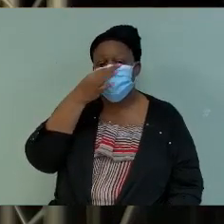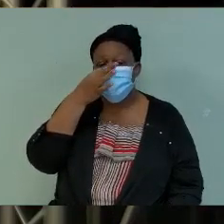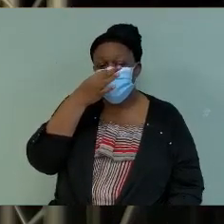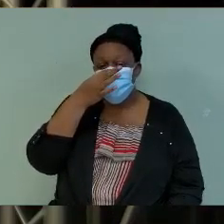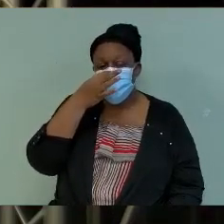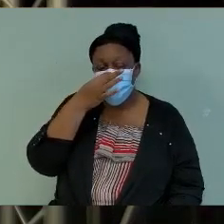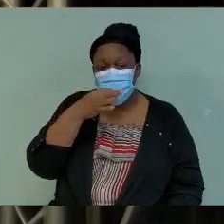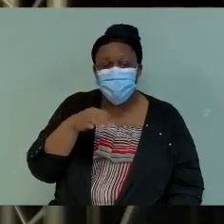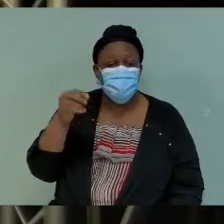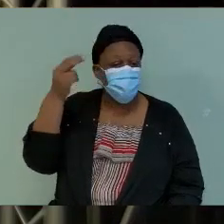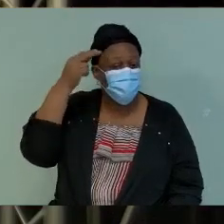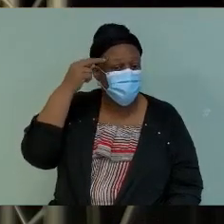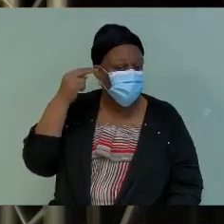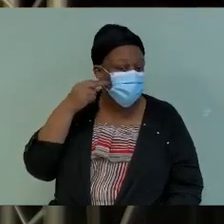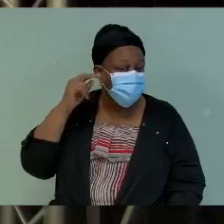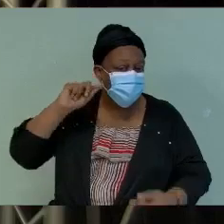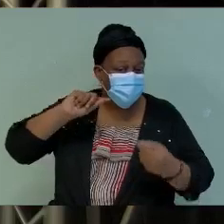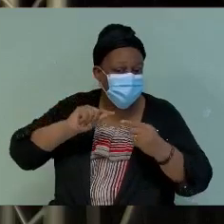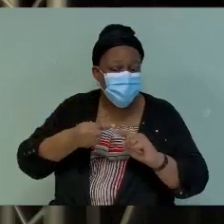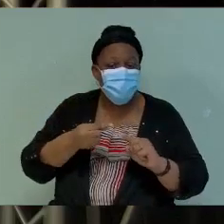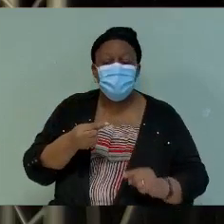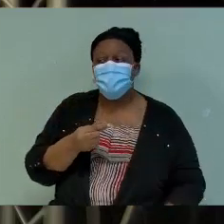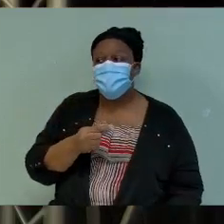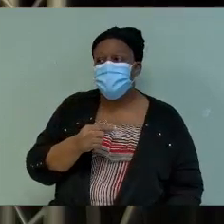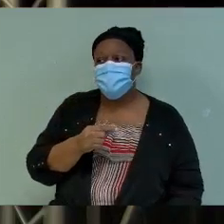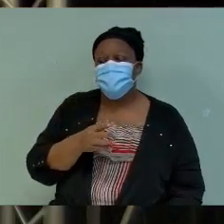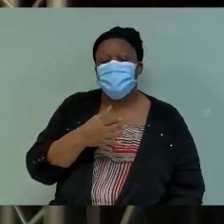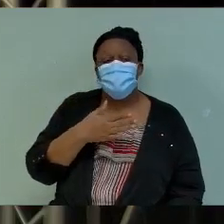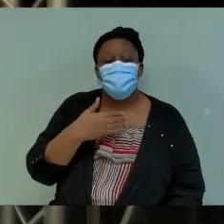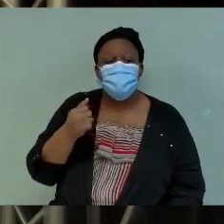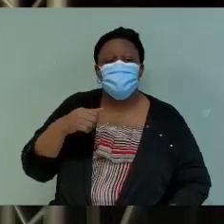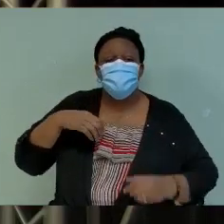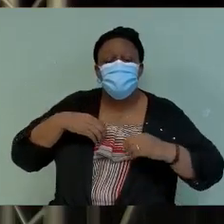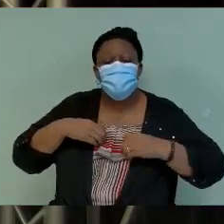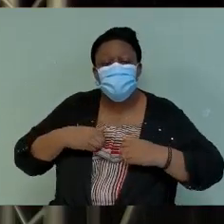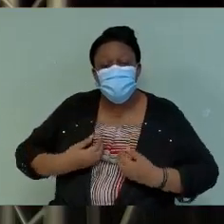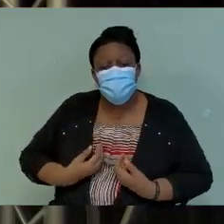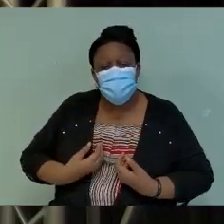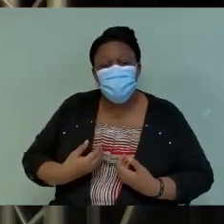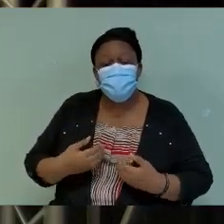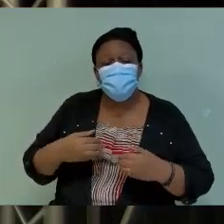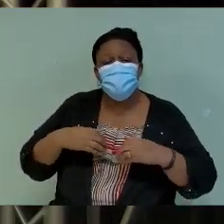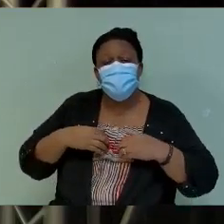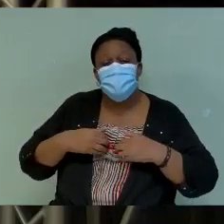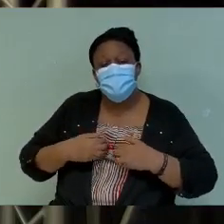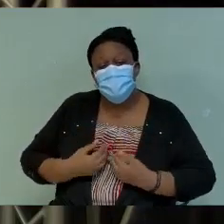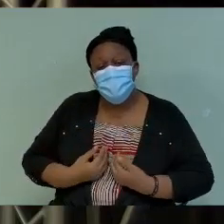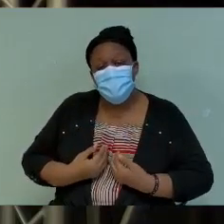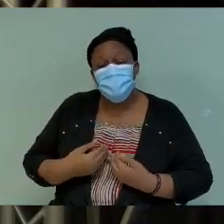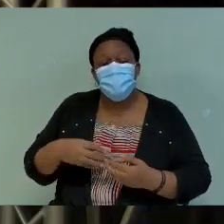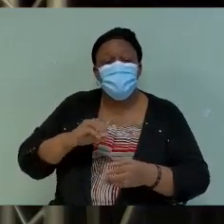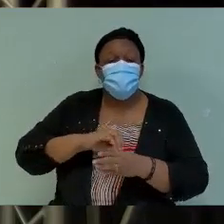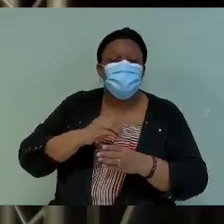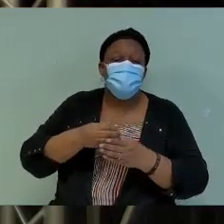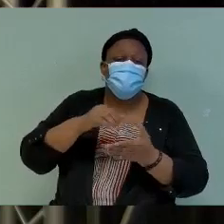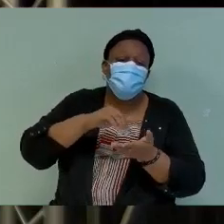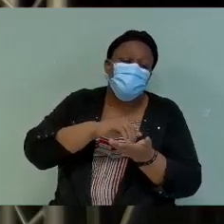nose, headache. Other symptoms include fatigue or a general feeling of